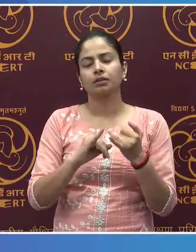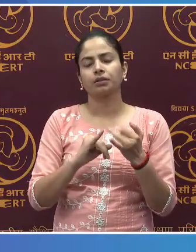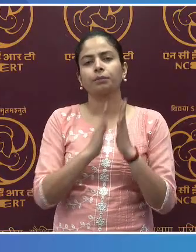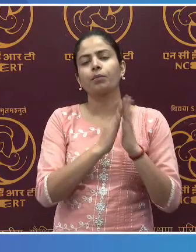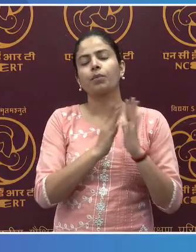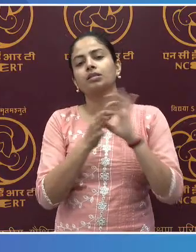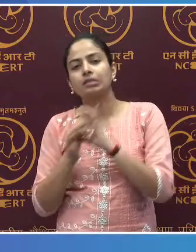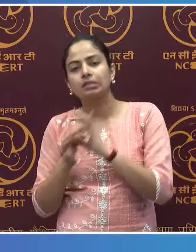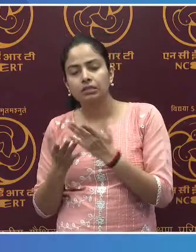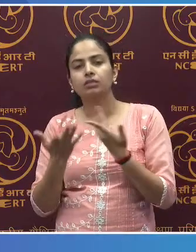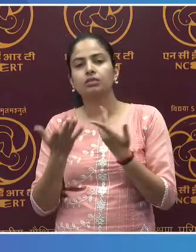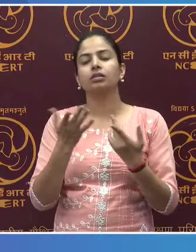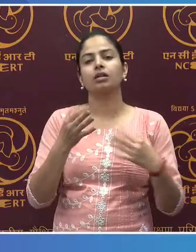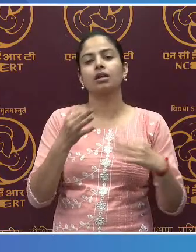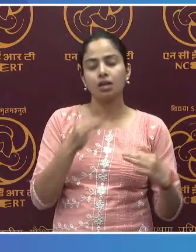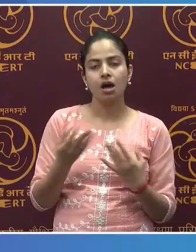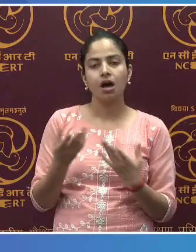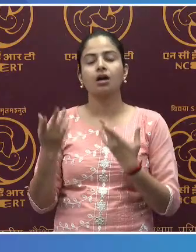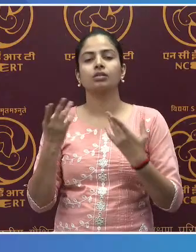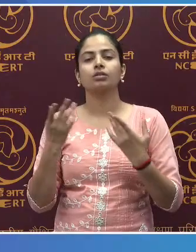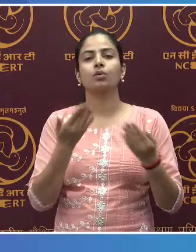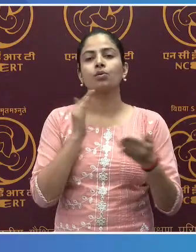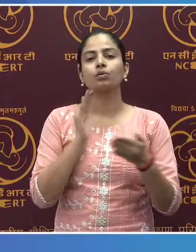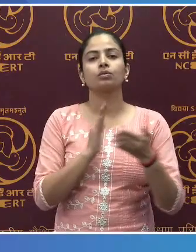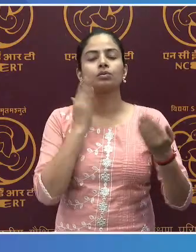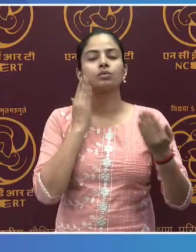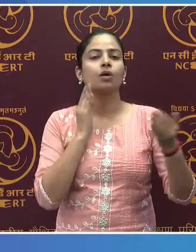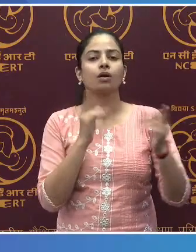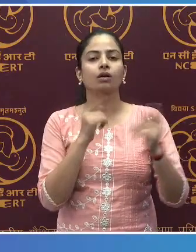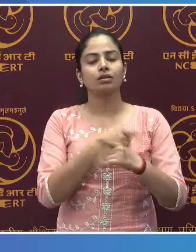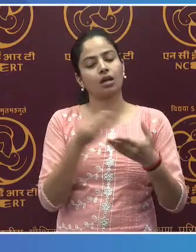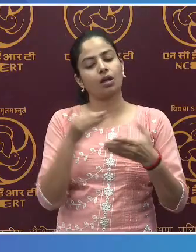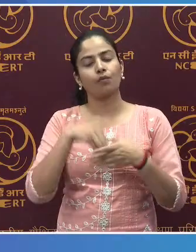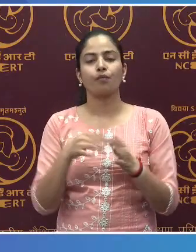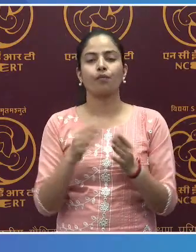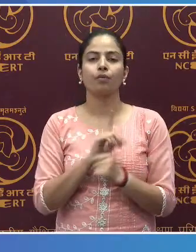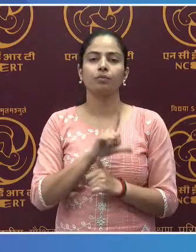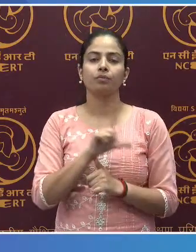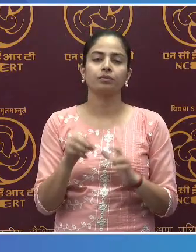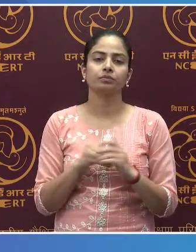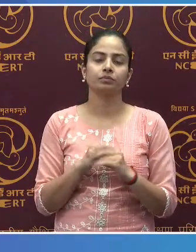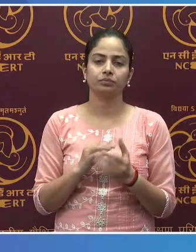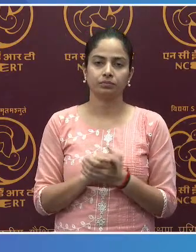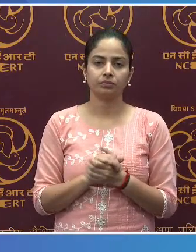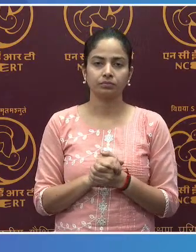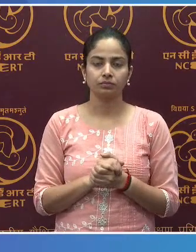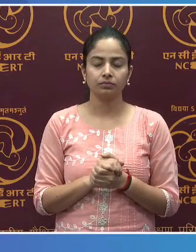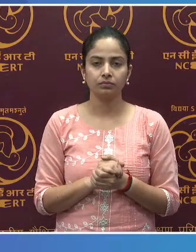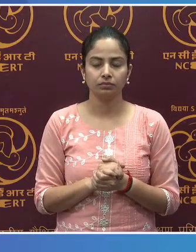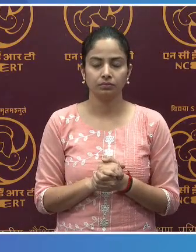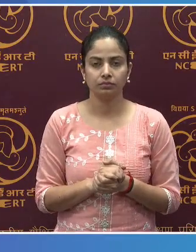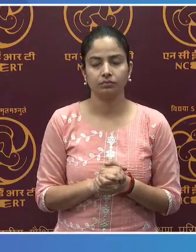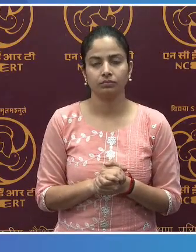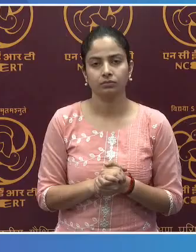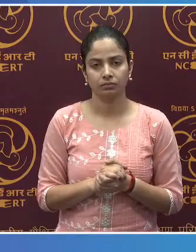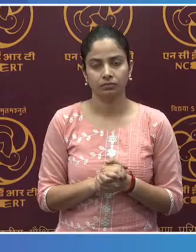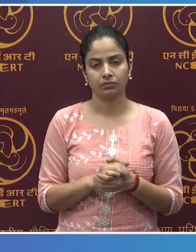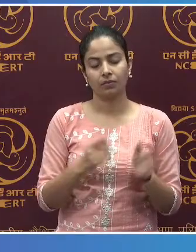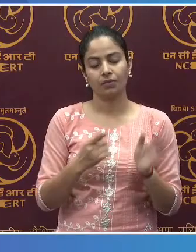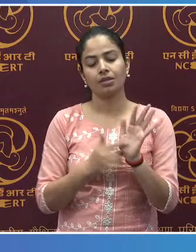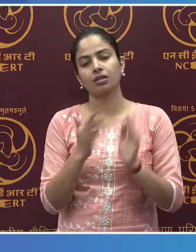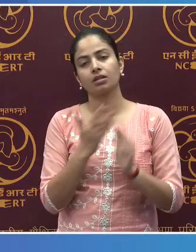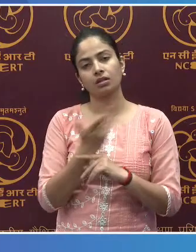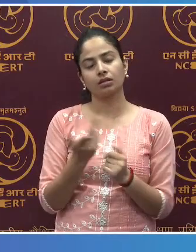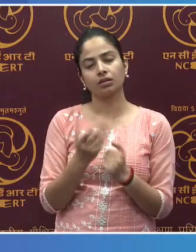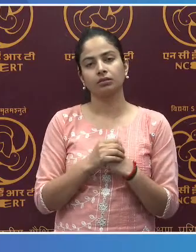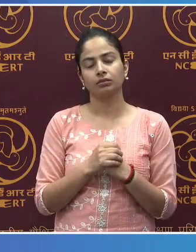Some traditions, culture is there. Yeah, that I will come. And apart from that, you can see one watery casting the vote, it reflects our